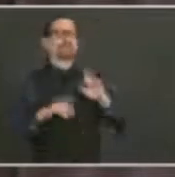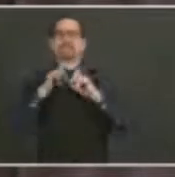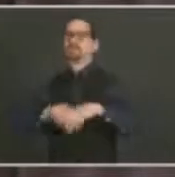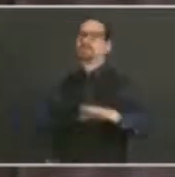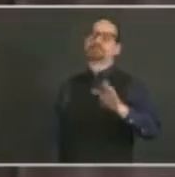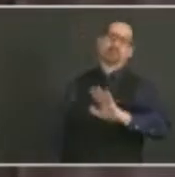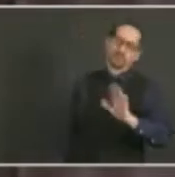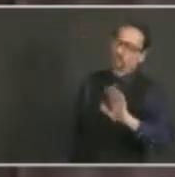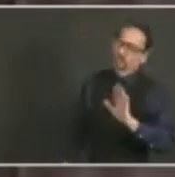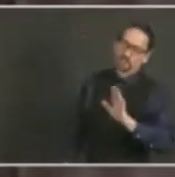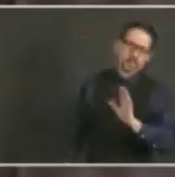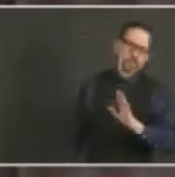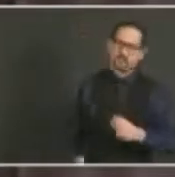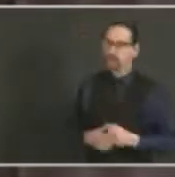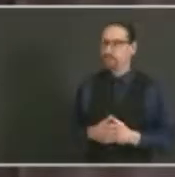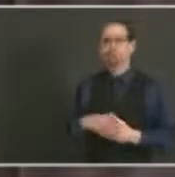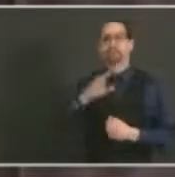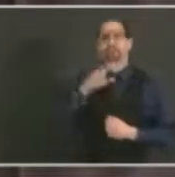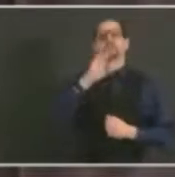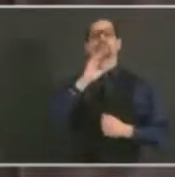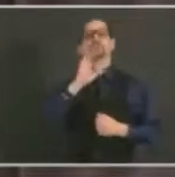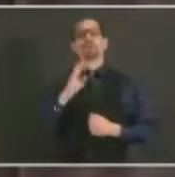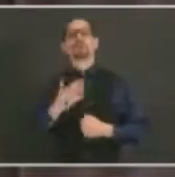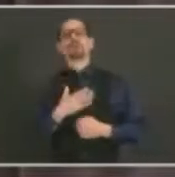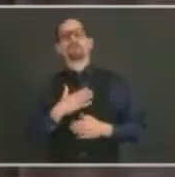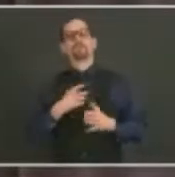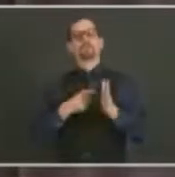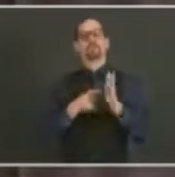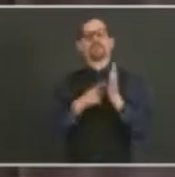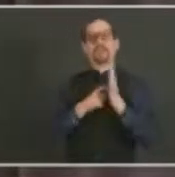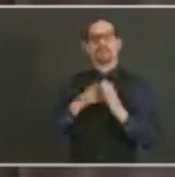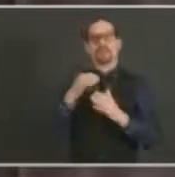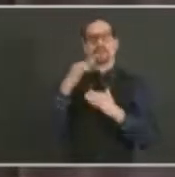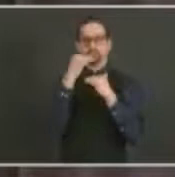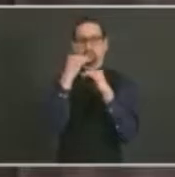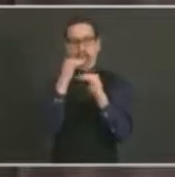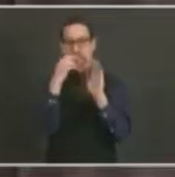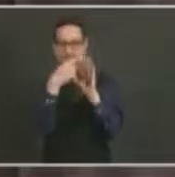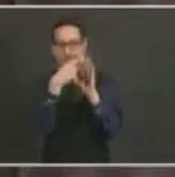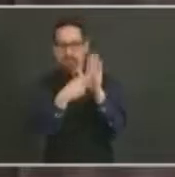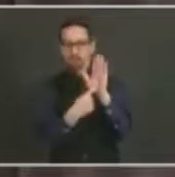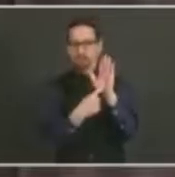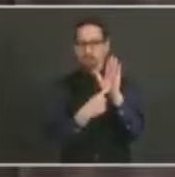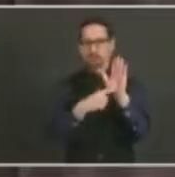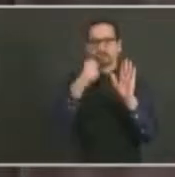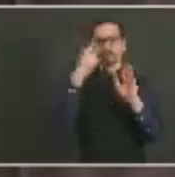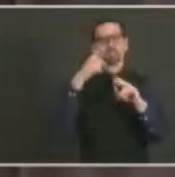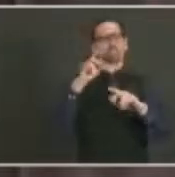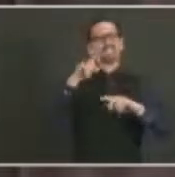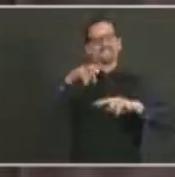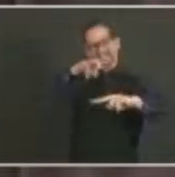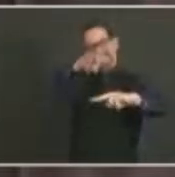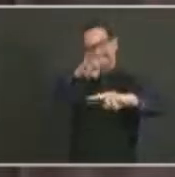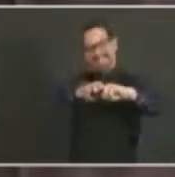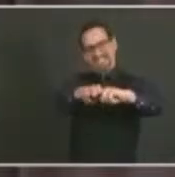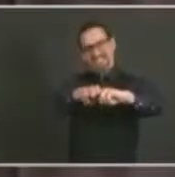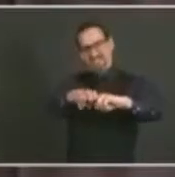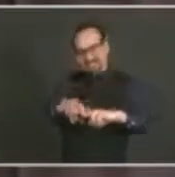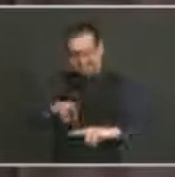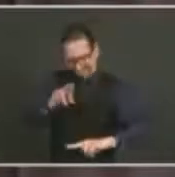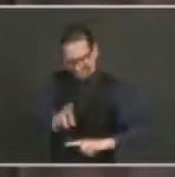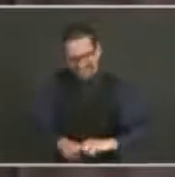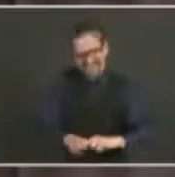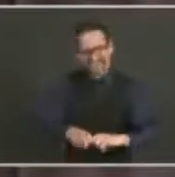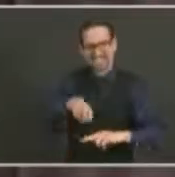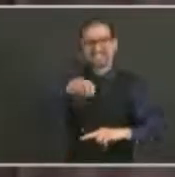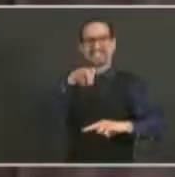requirements with these restrictions continue to be seated. It's similar to what's happening in the restaurant